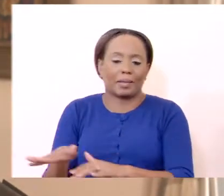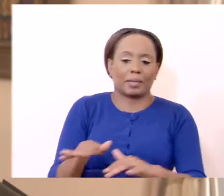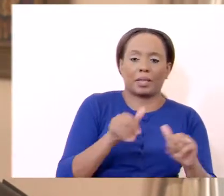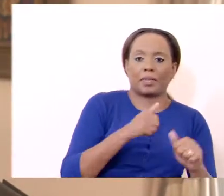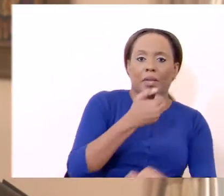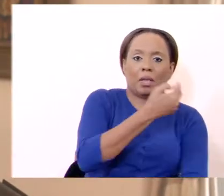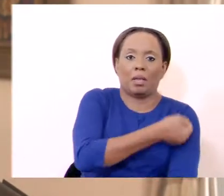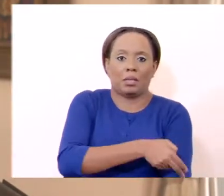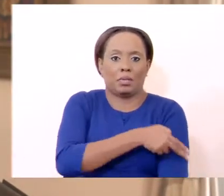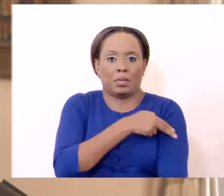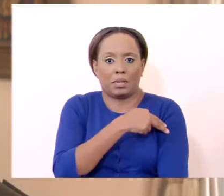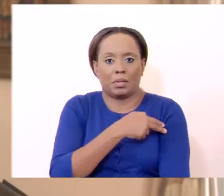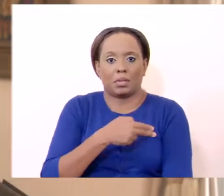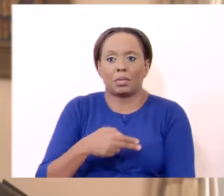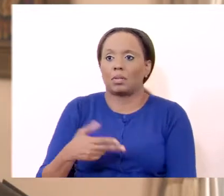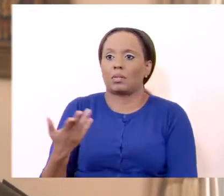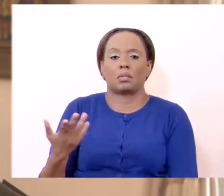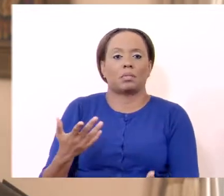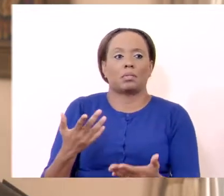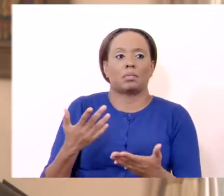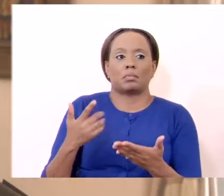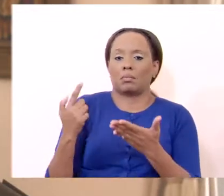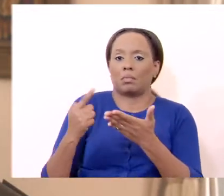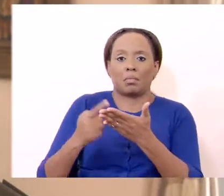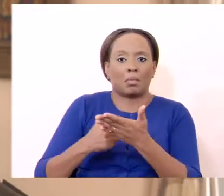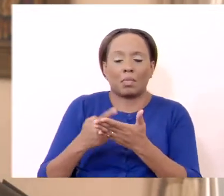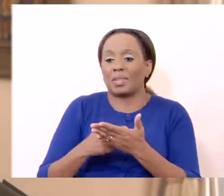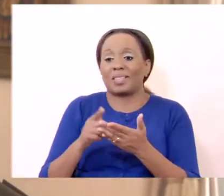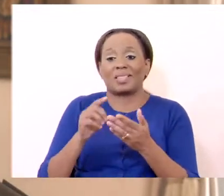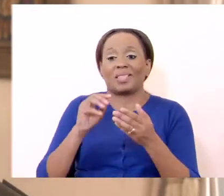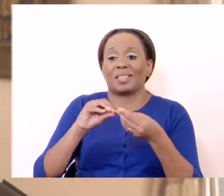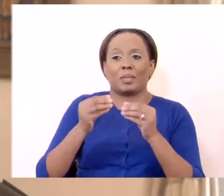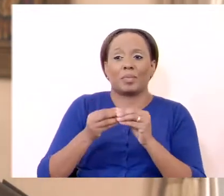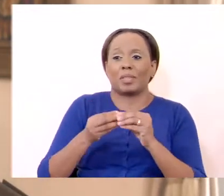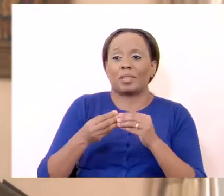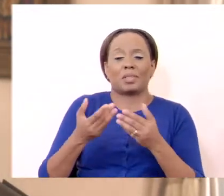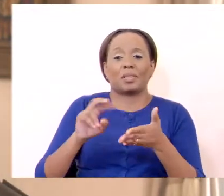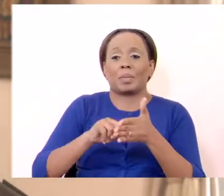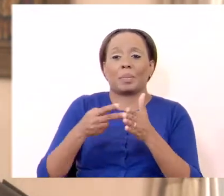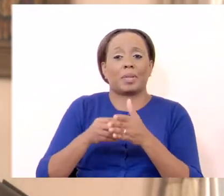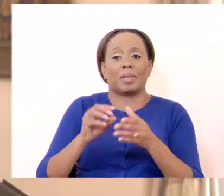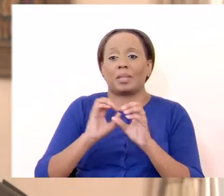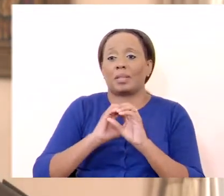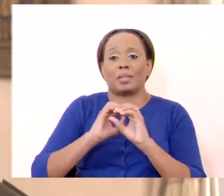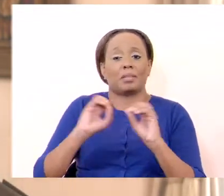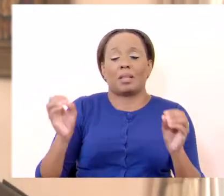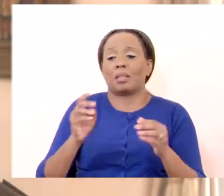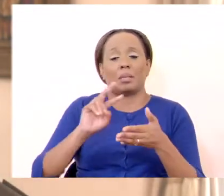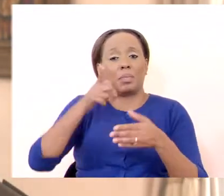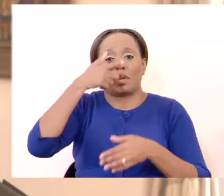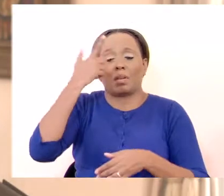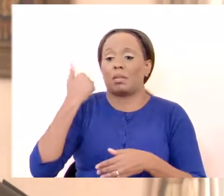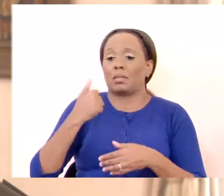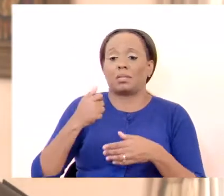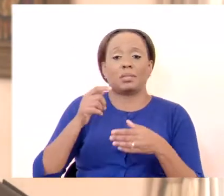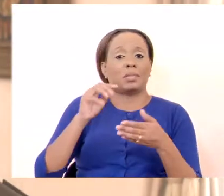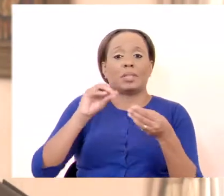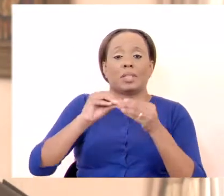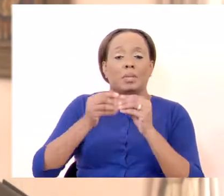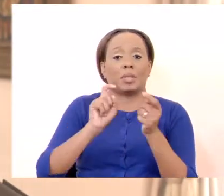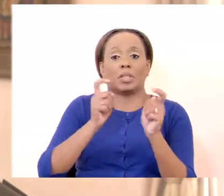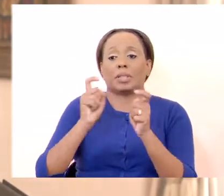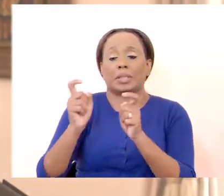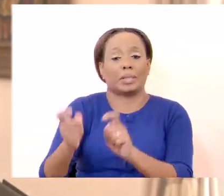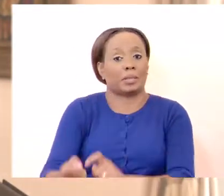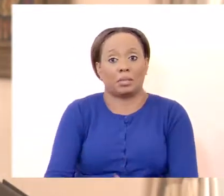at any one moment are almost meaningless because they are so fluid. I'm not sure as of this